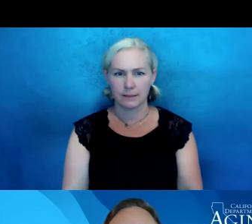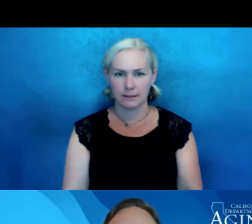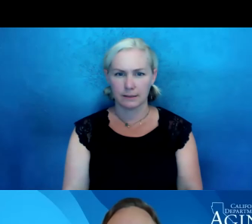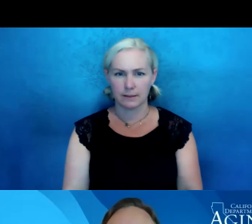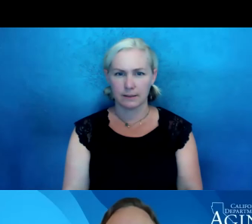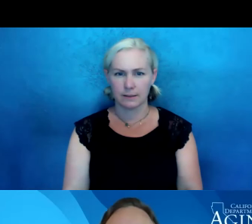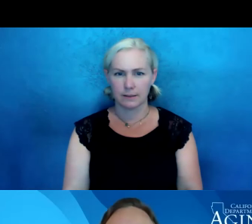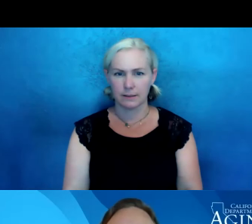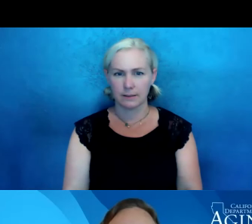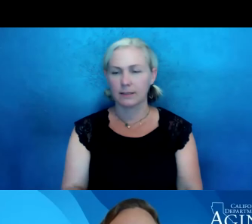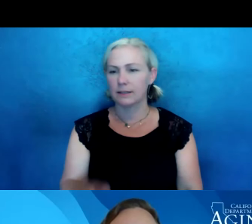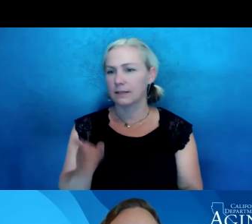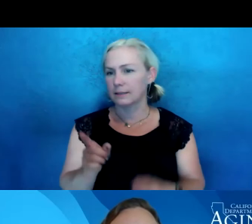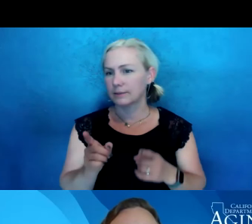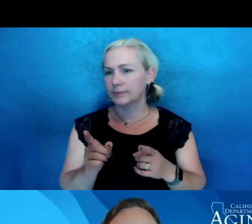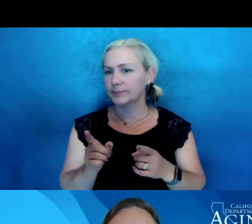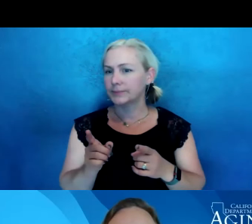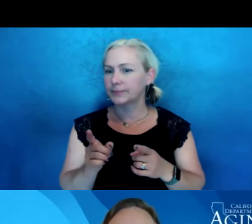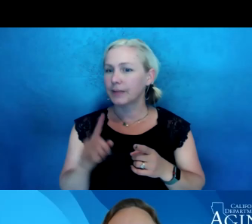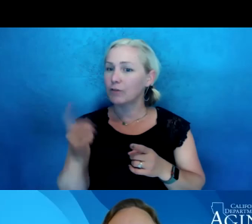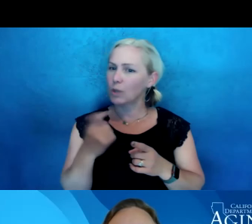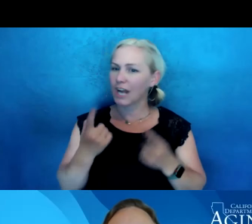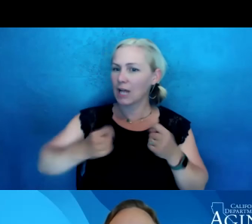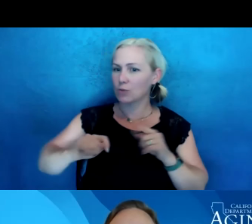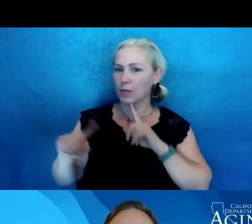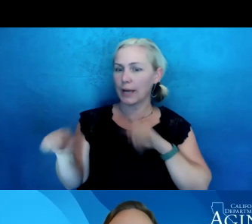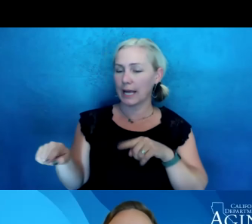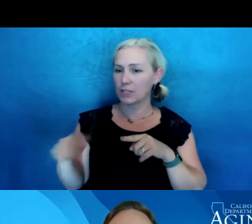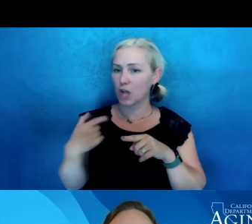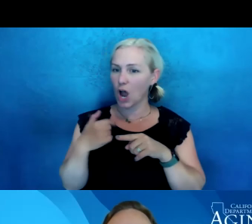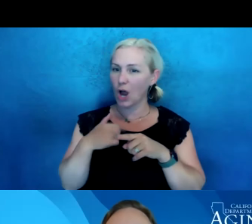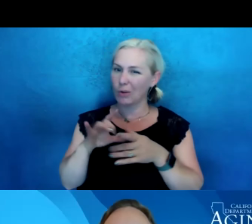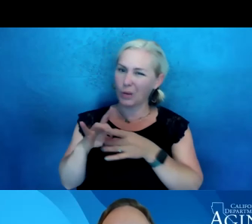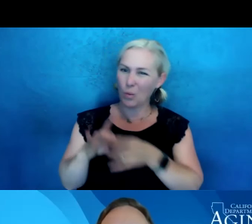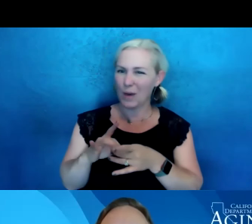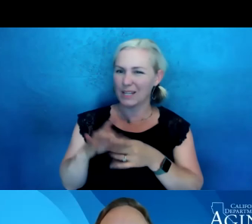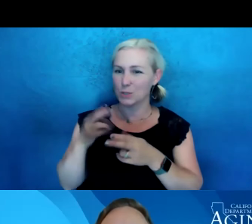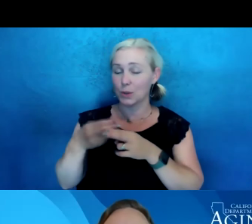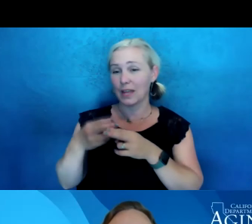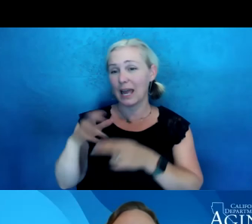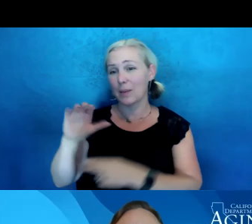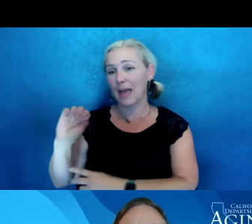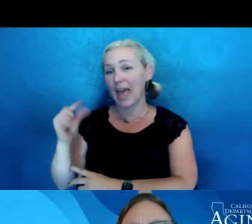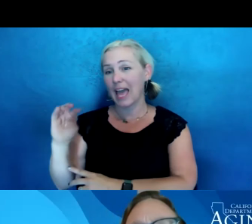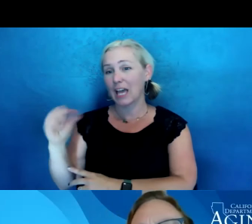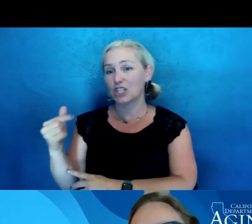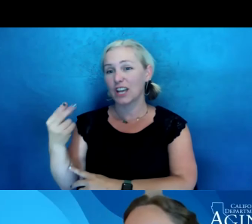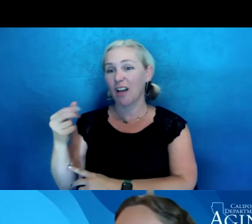And we got a question that I tried to answer about, are we wedded to the name Aging Hubs? Absolutely not. And if that